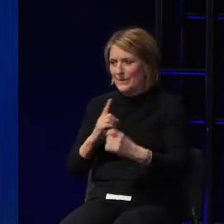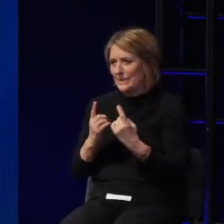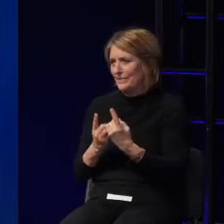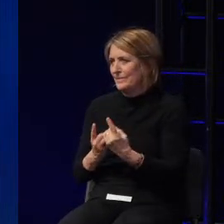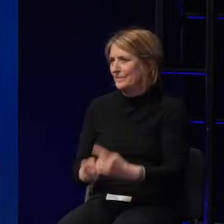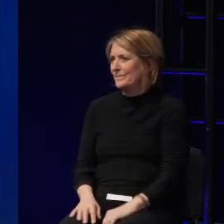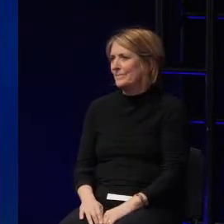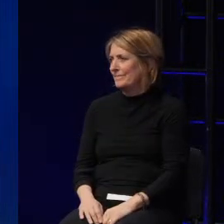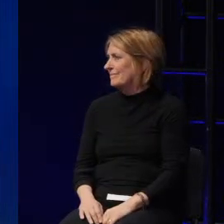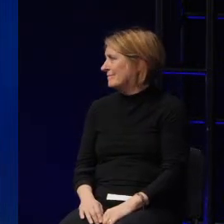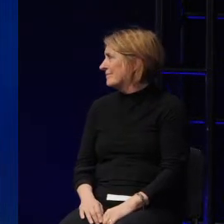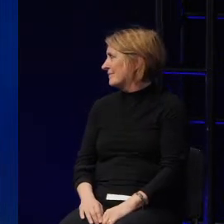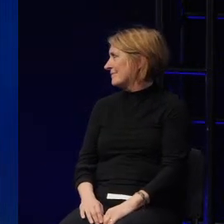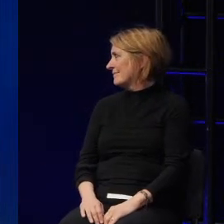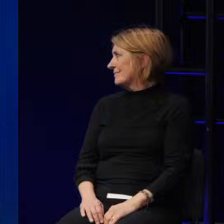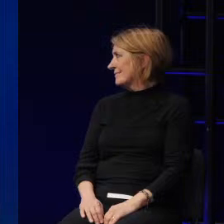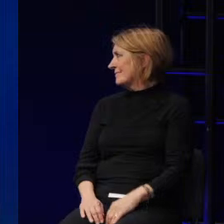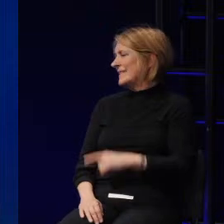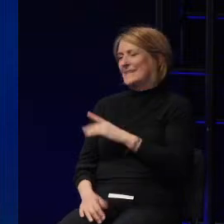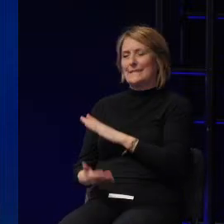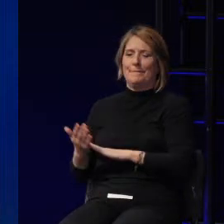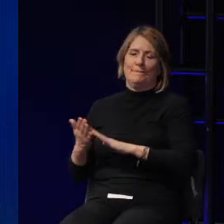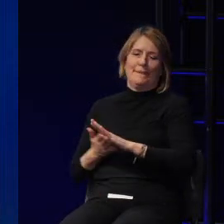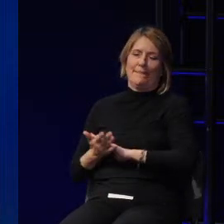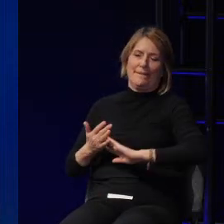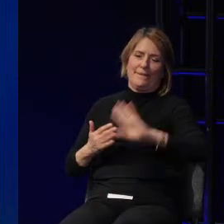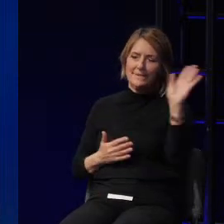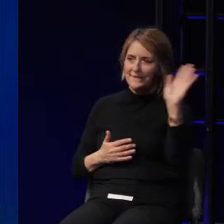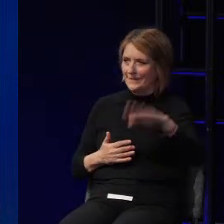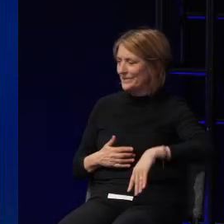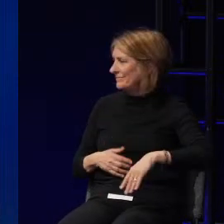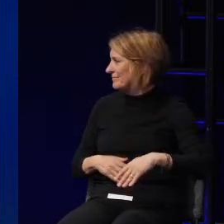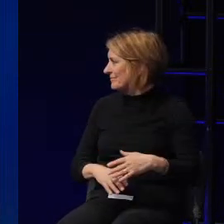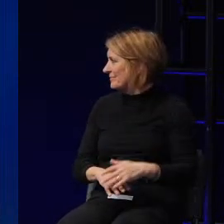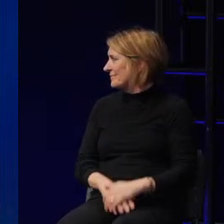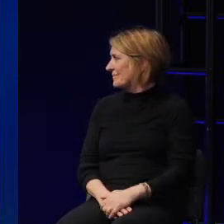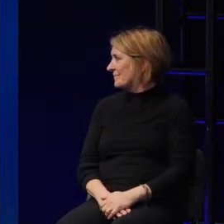On a regular basis. Of course, it doesn't mean that. Of course. Well,